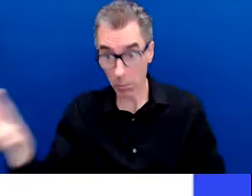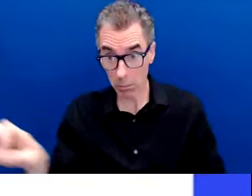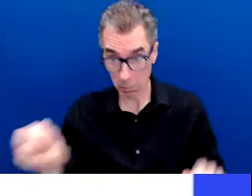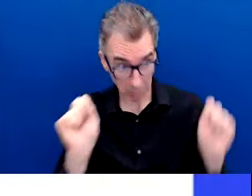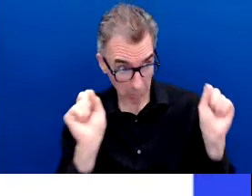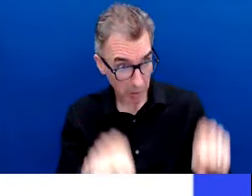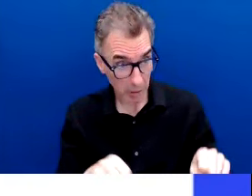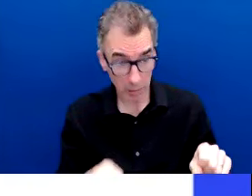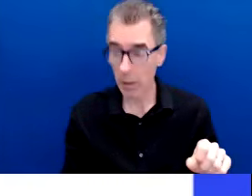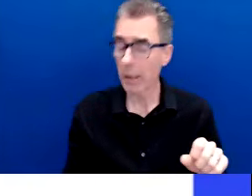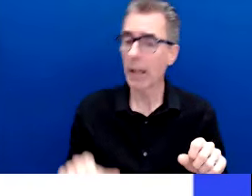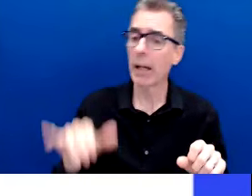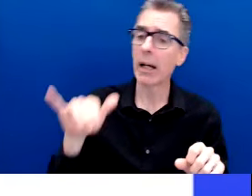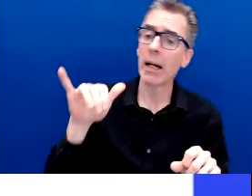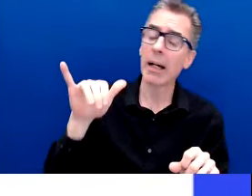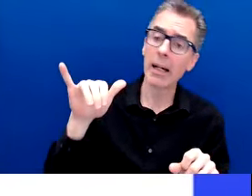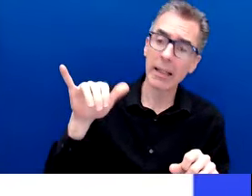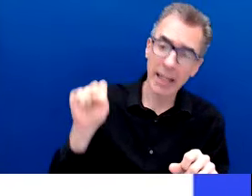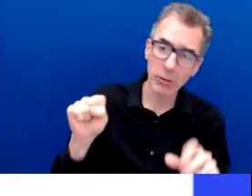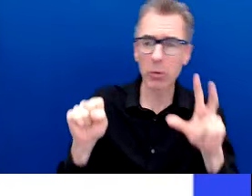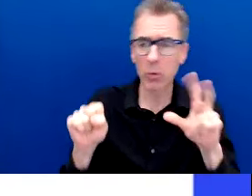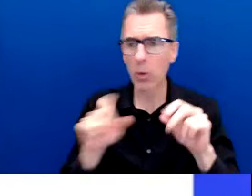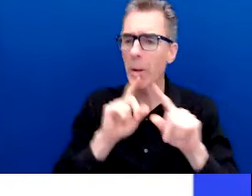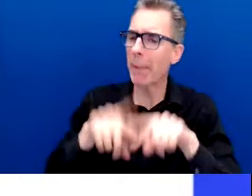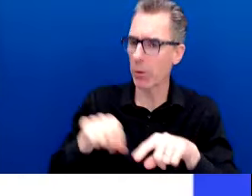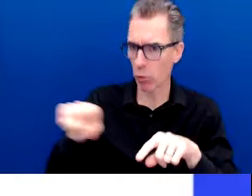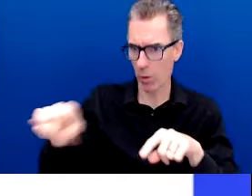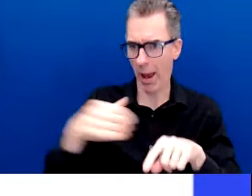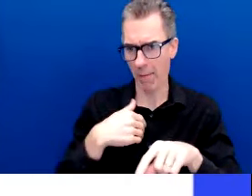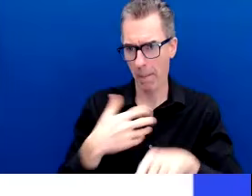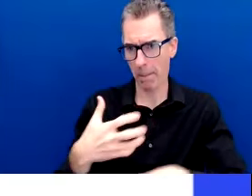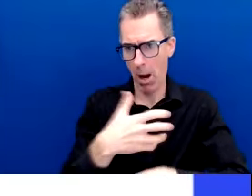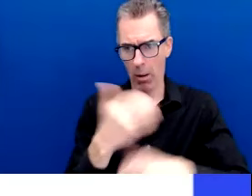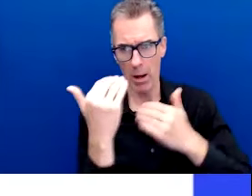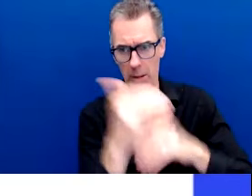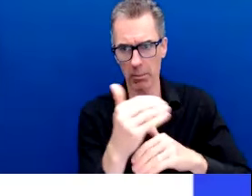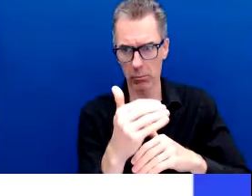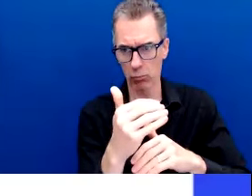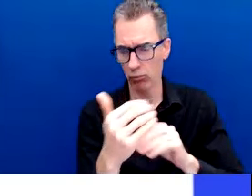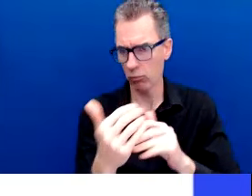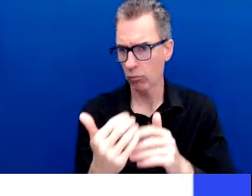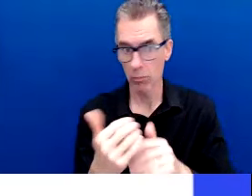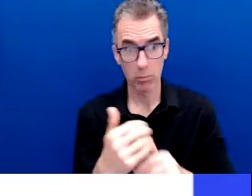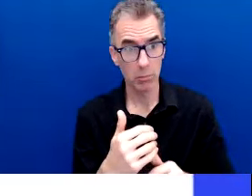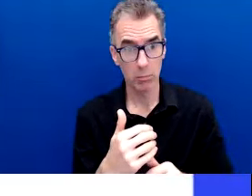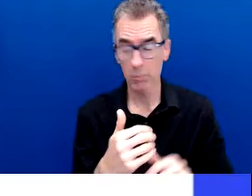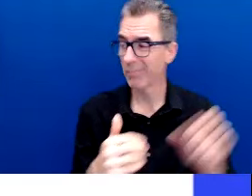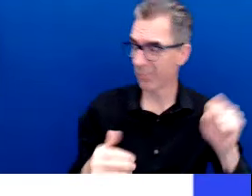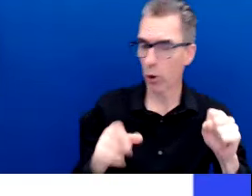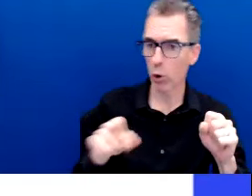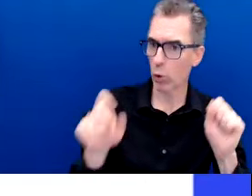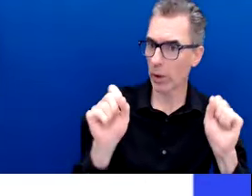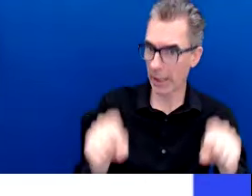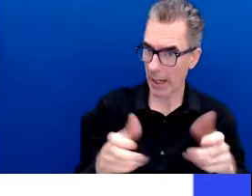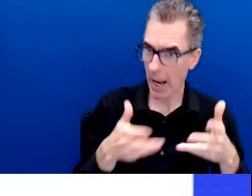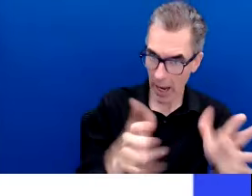absolutely. And no, Okay. it depends on what you allow them to do. There is a way to allow it, or there's a way to prevent them We